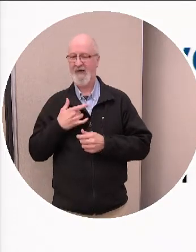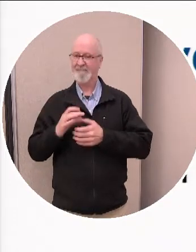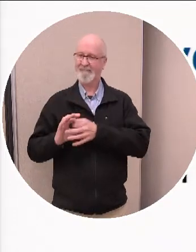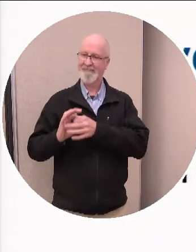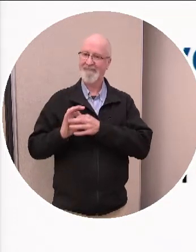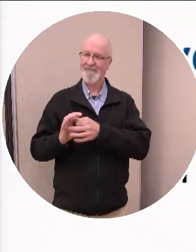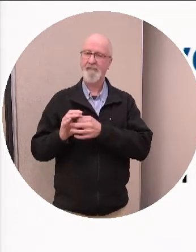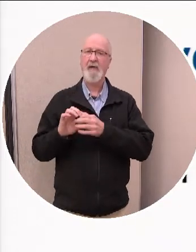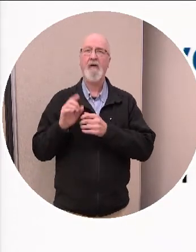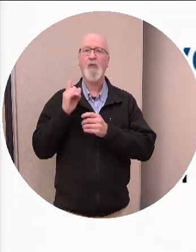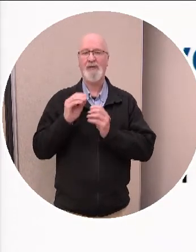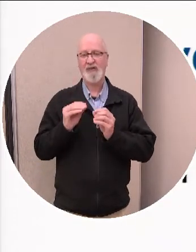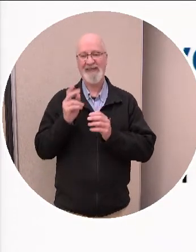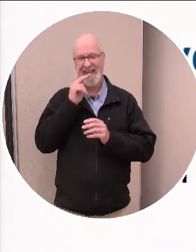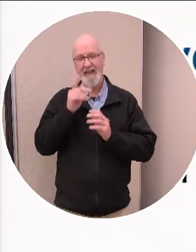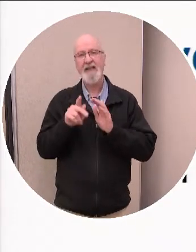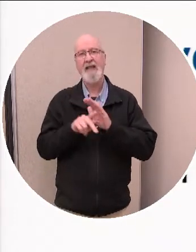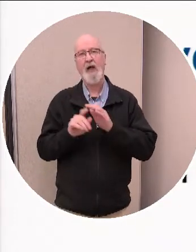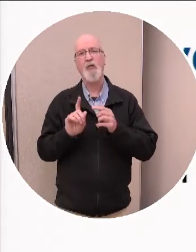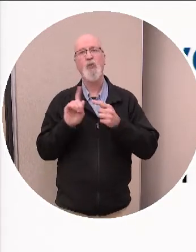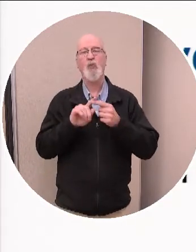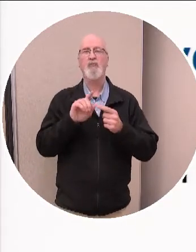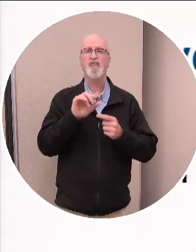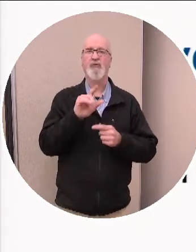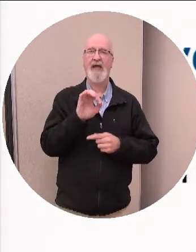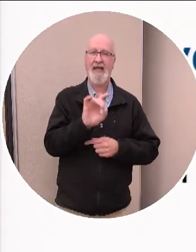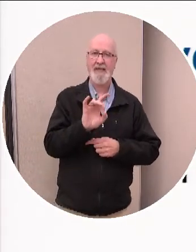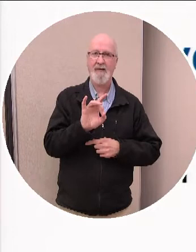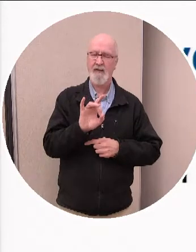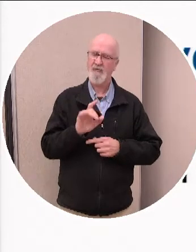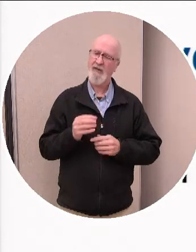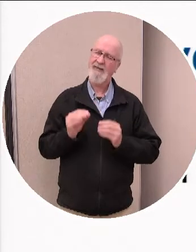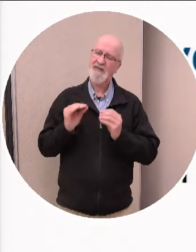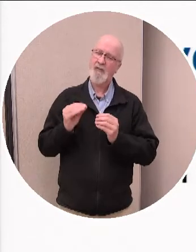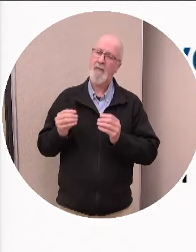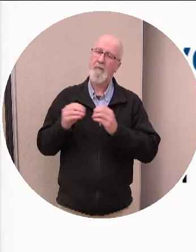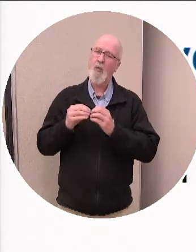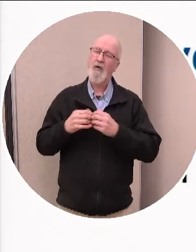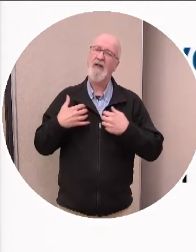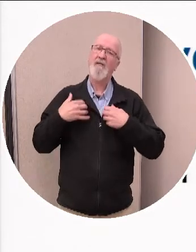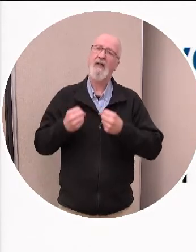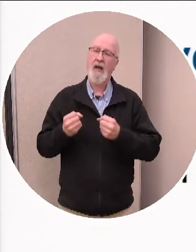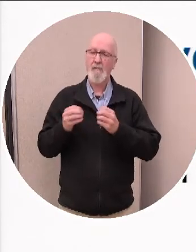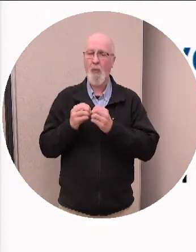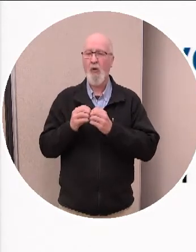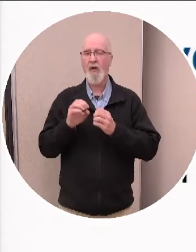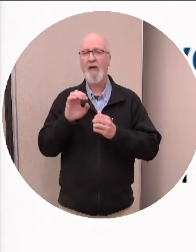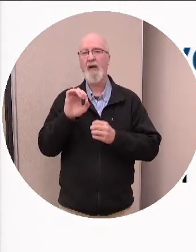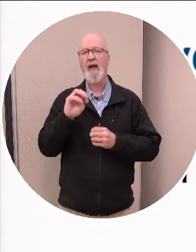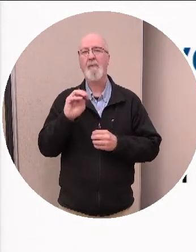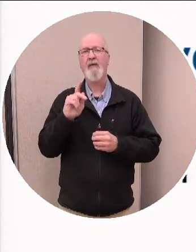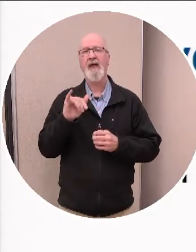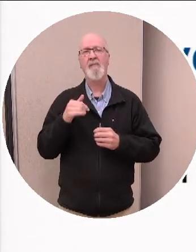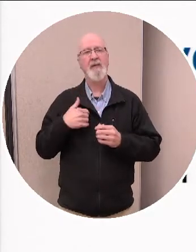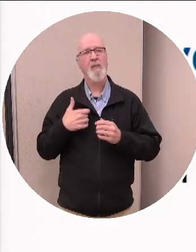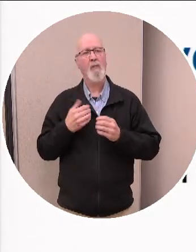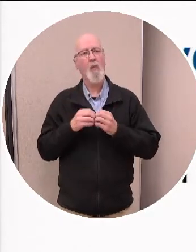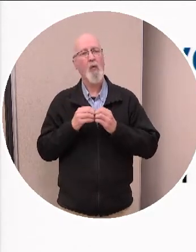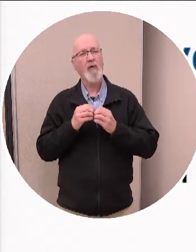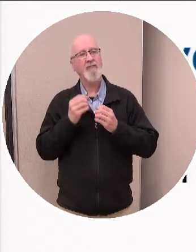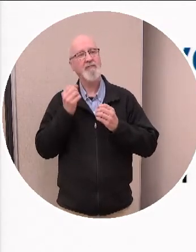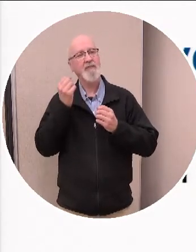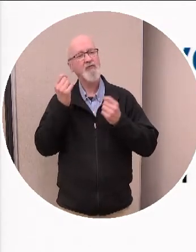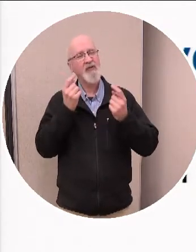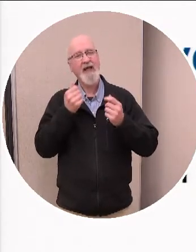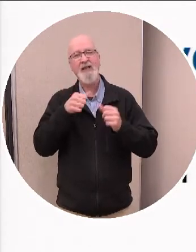8, while raising social and emotional competence and increased empathy. It involves having infants into the physical